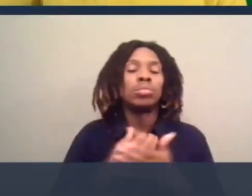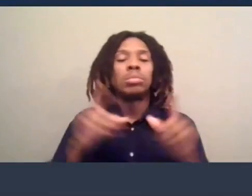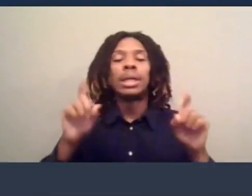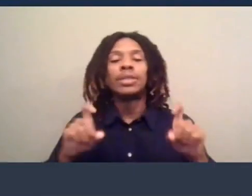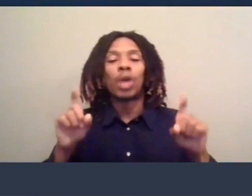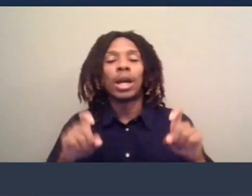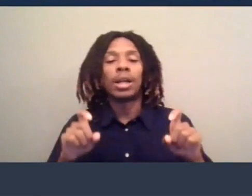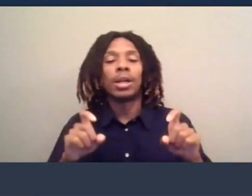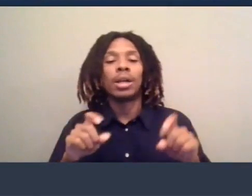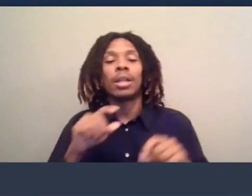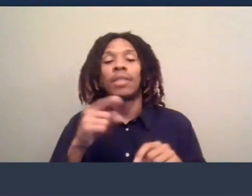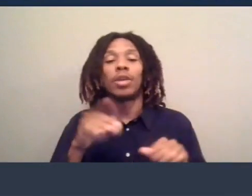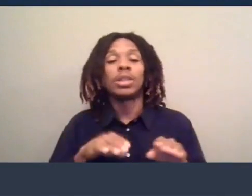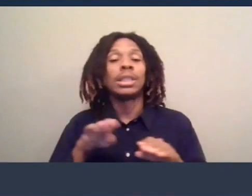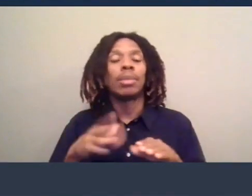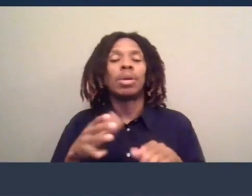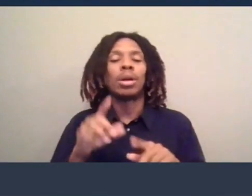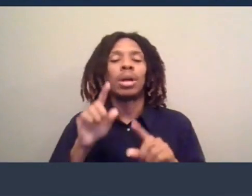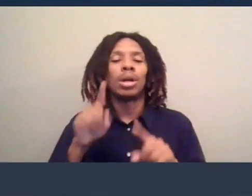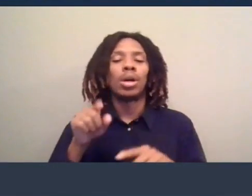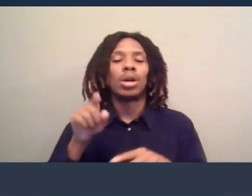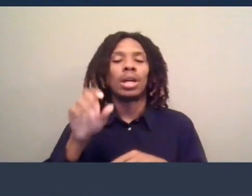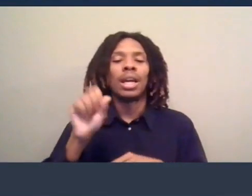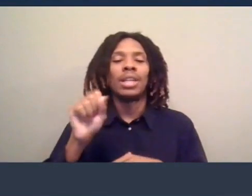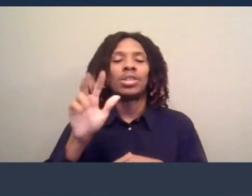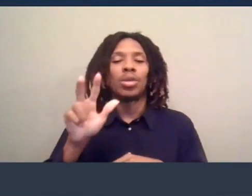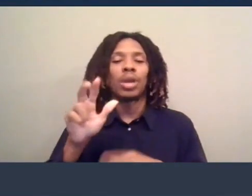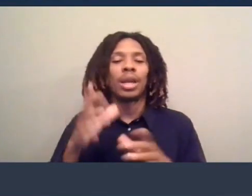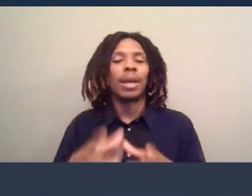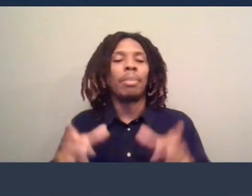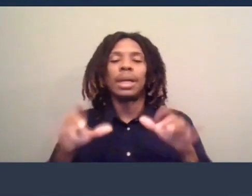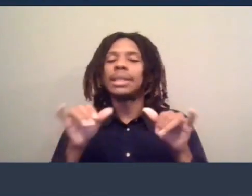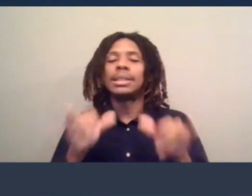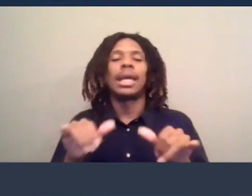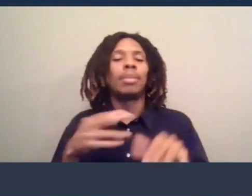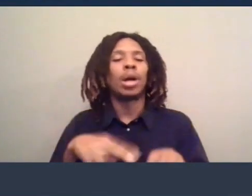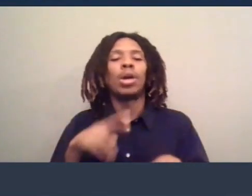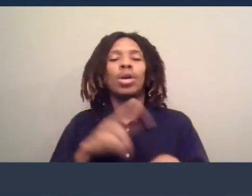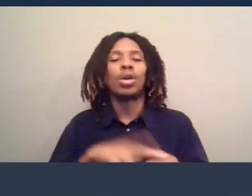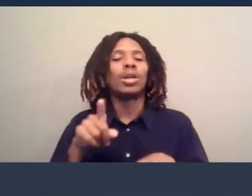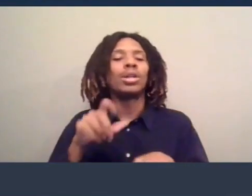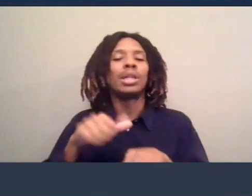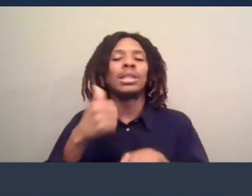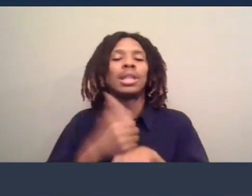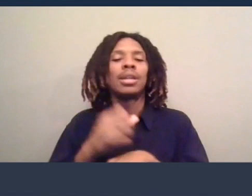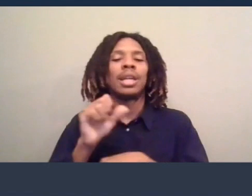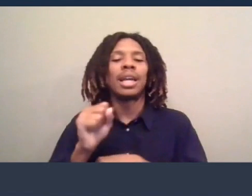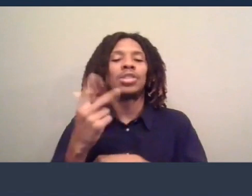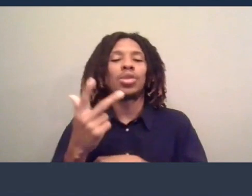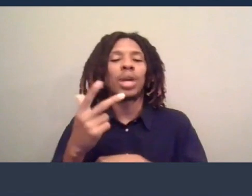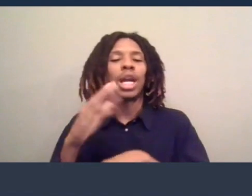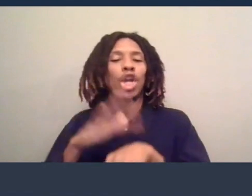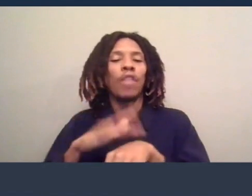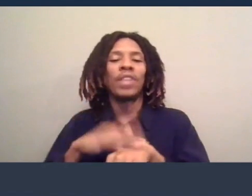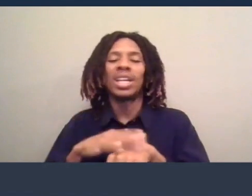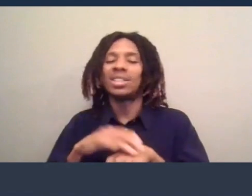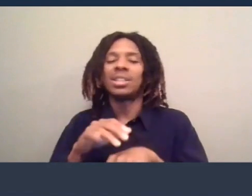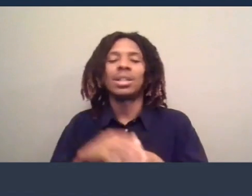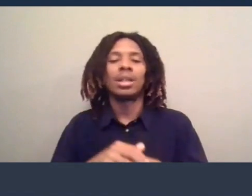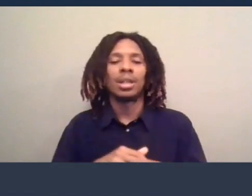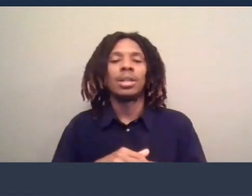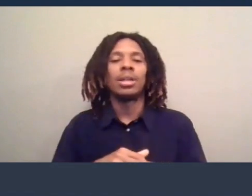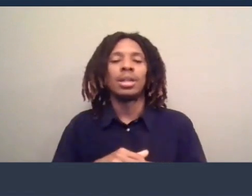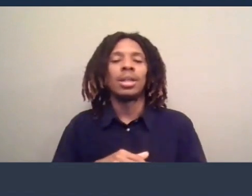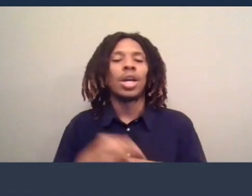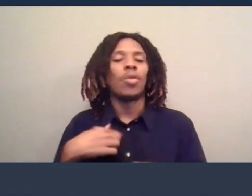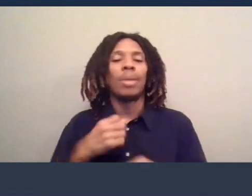the first step is to go to your S3 bucket, same way where you would set up your S3 event notifications. We have made it as easy